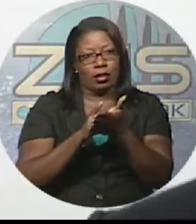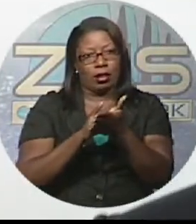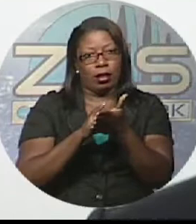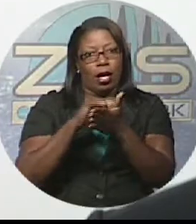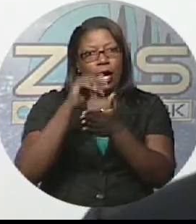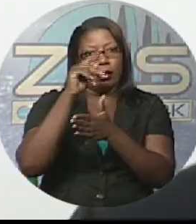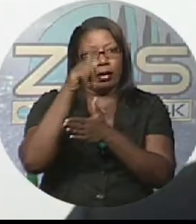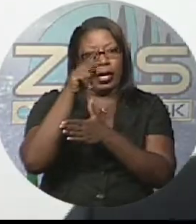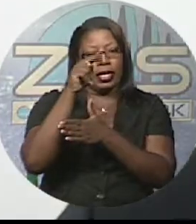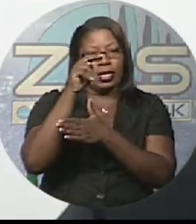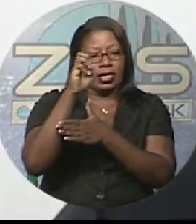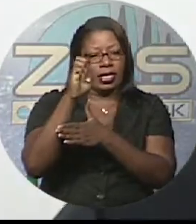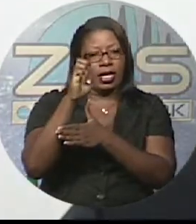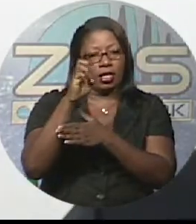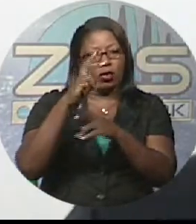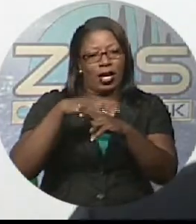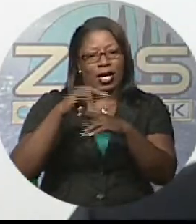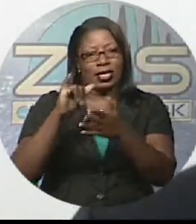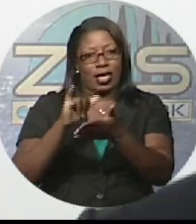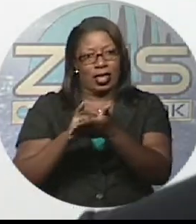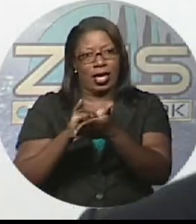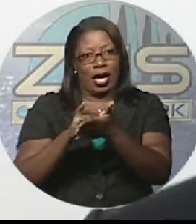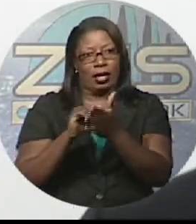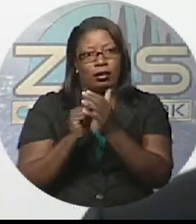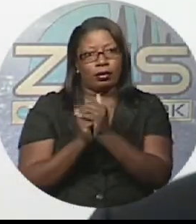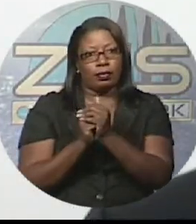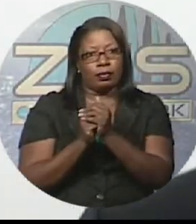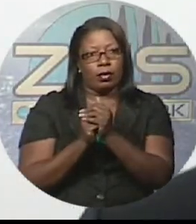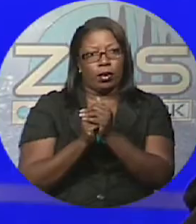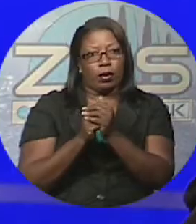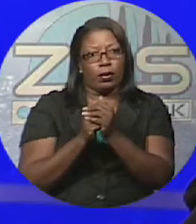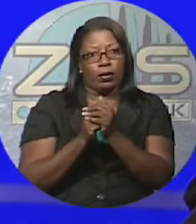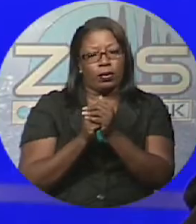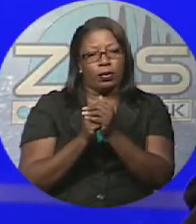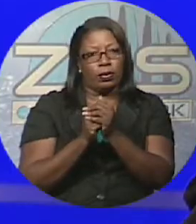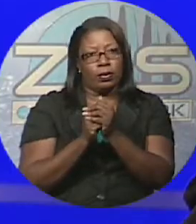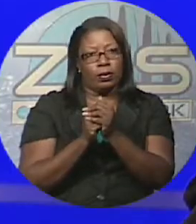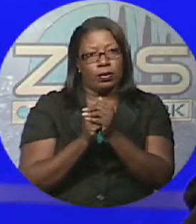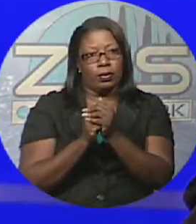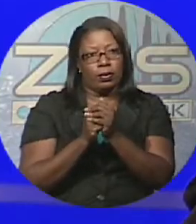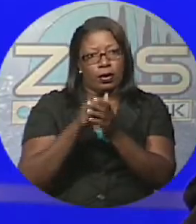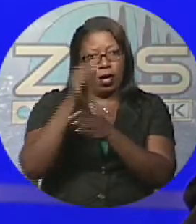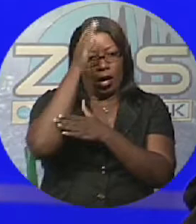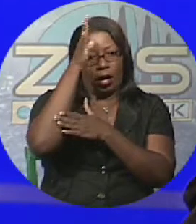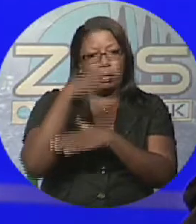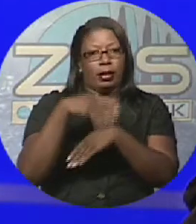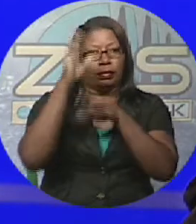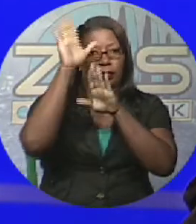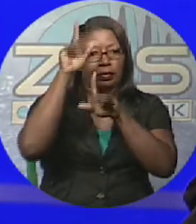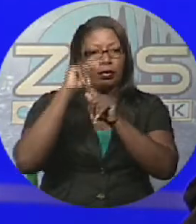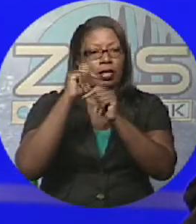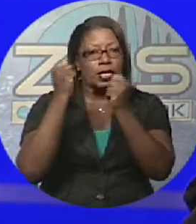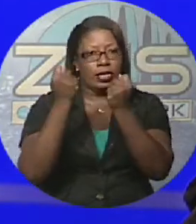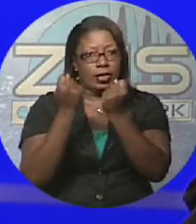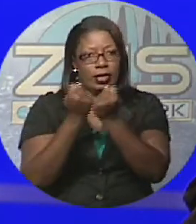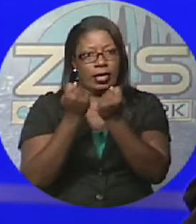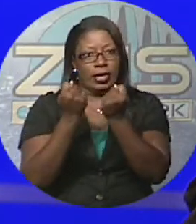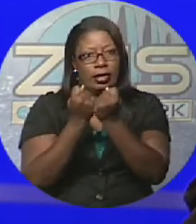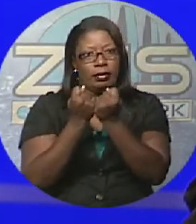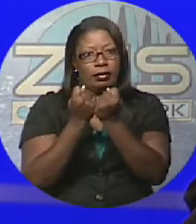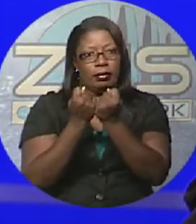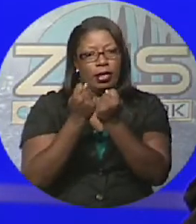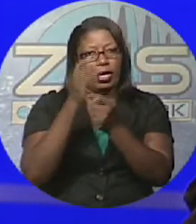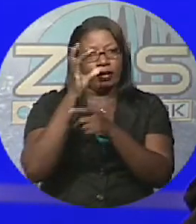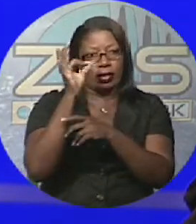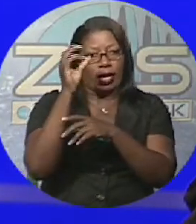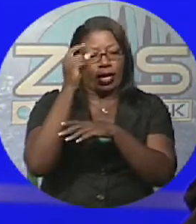could triple jump, but, I decided to, be smart. Our men's national basketball team is winding down its 9-day